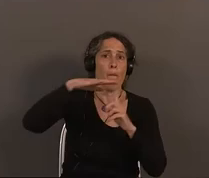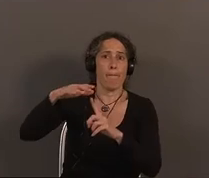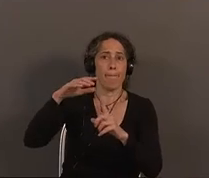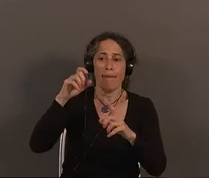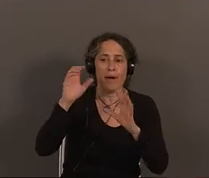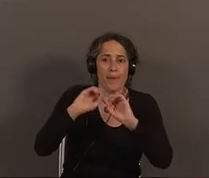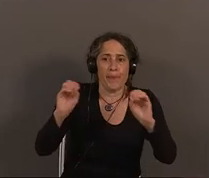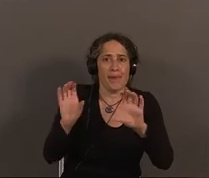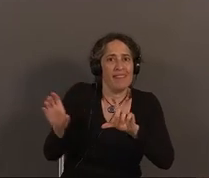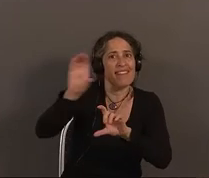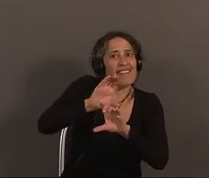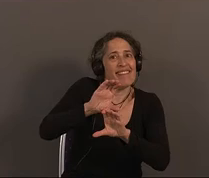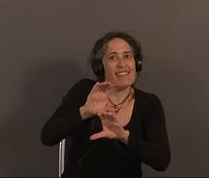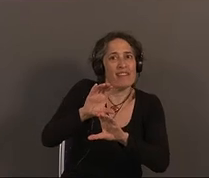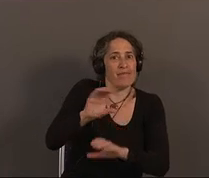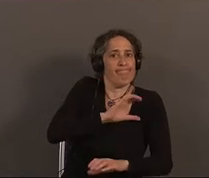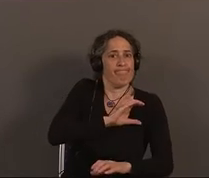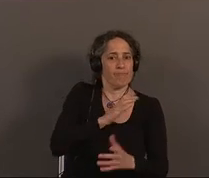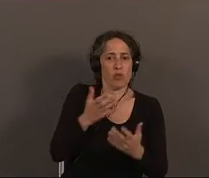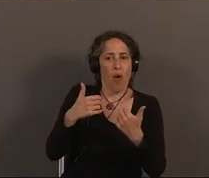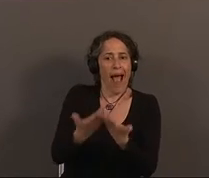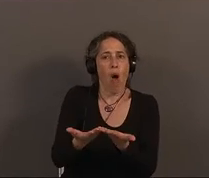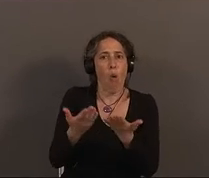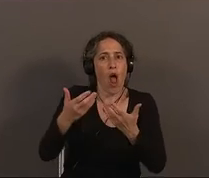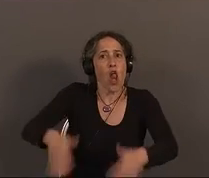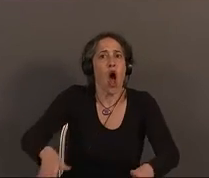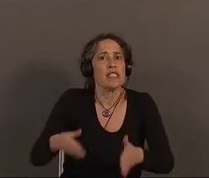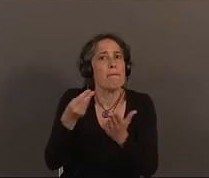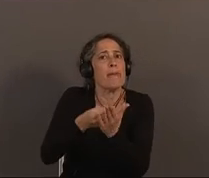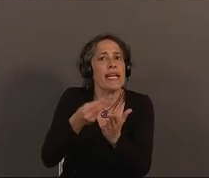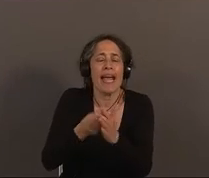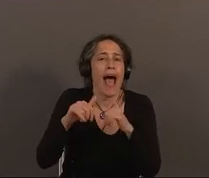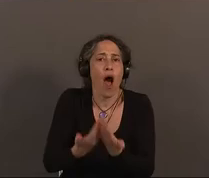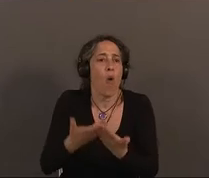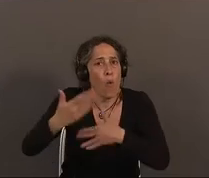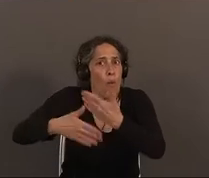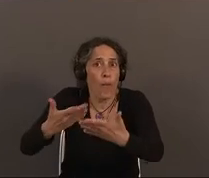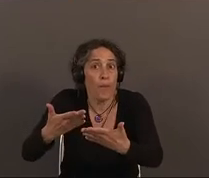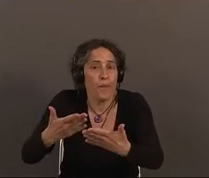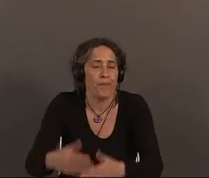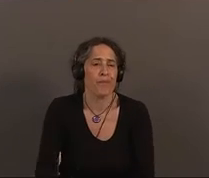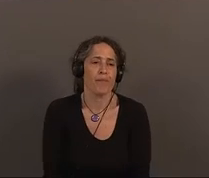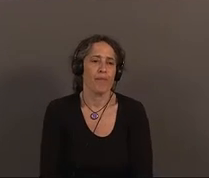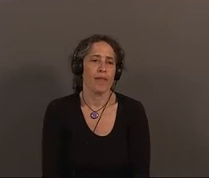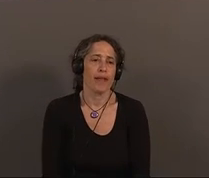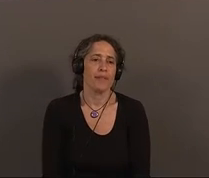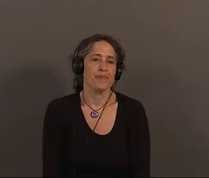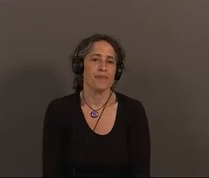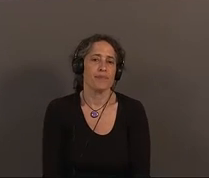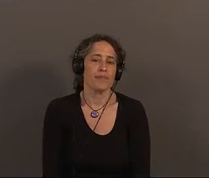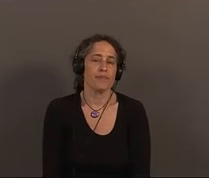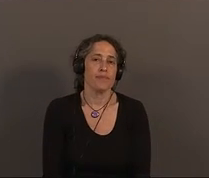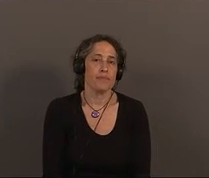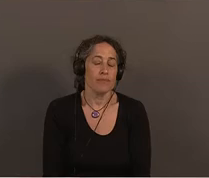mean, you know, we put the... It's always good to know. Well, you know, right? Basically, it depends, you know, the debate we've had